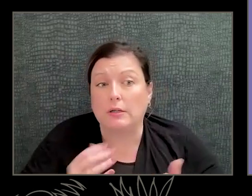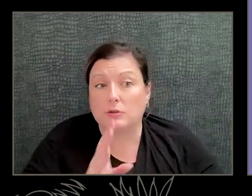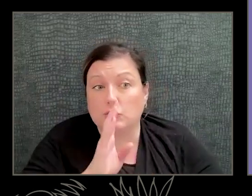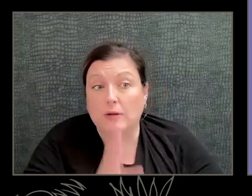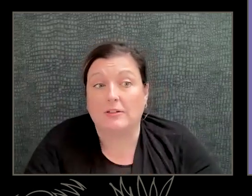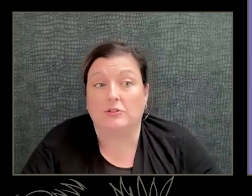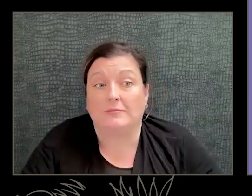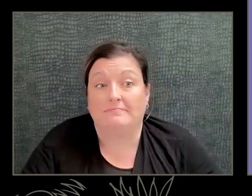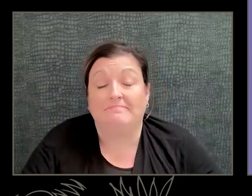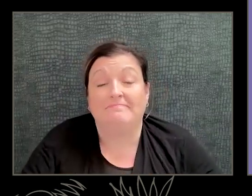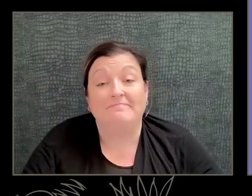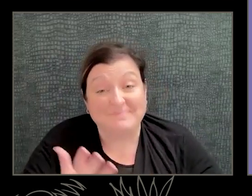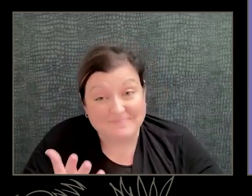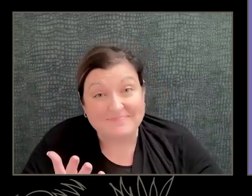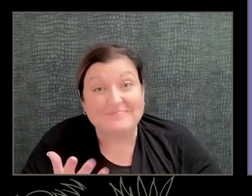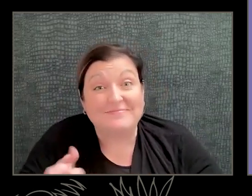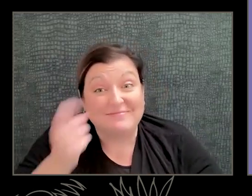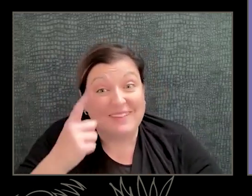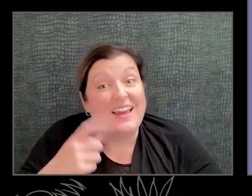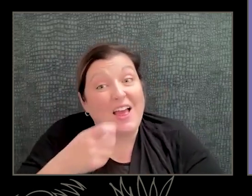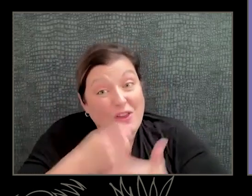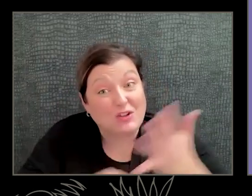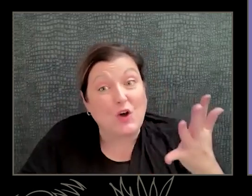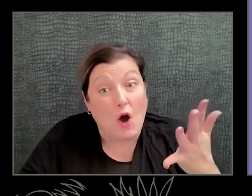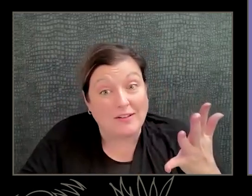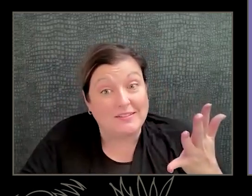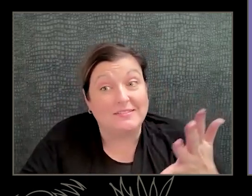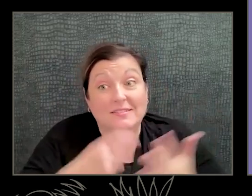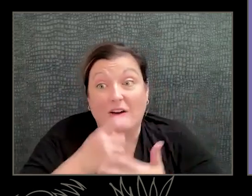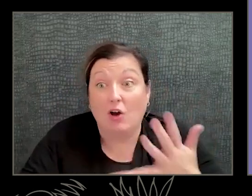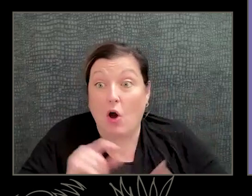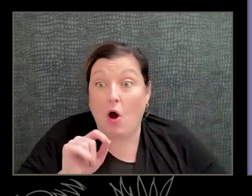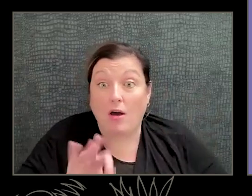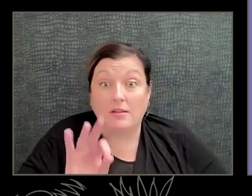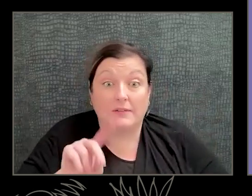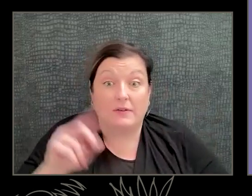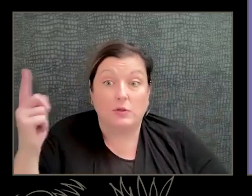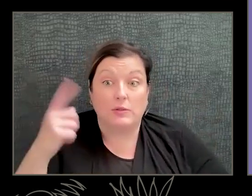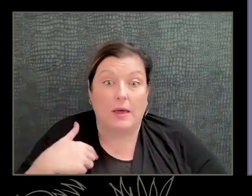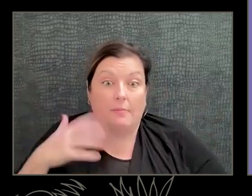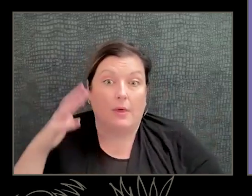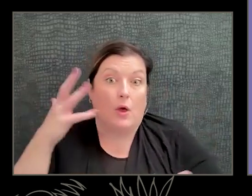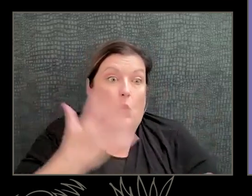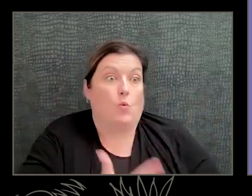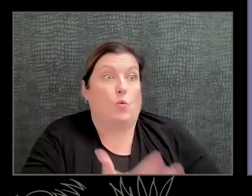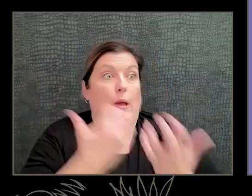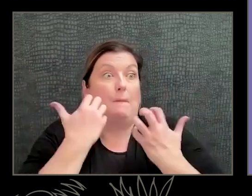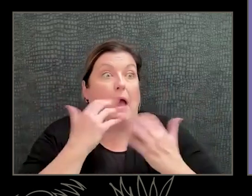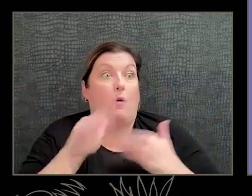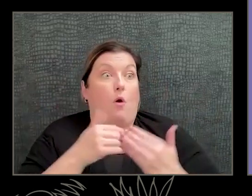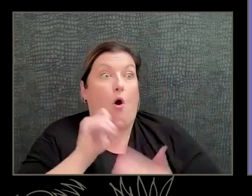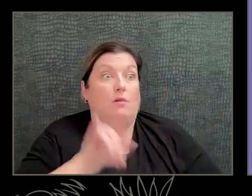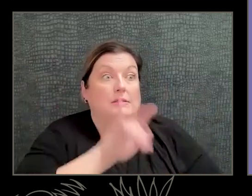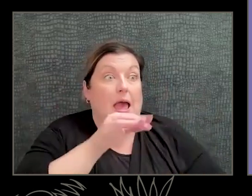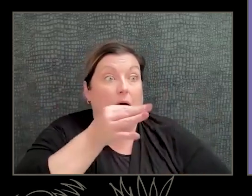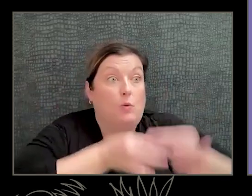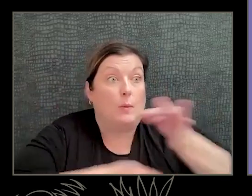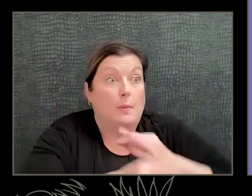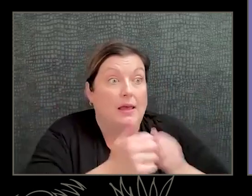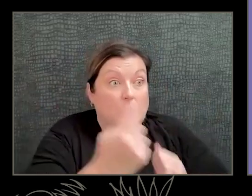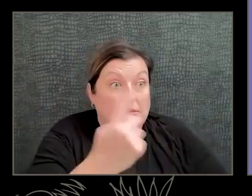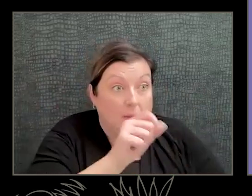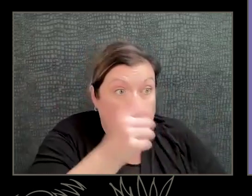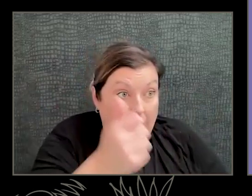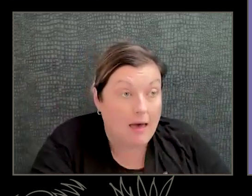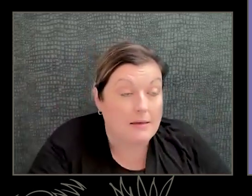Because here's the thing, there's going to be a cost. There's a cost if you were to do something like rip out all of styled components now and replace it with something else.